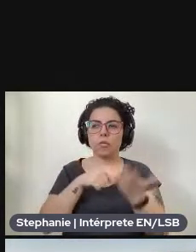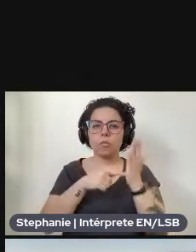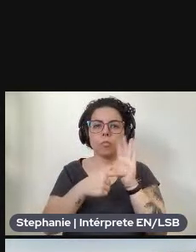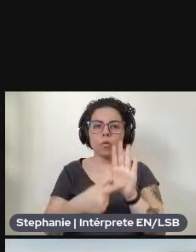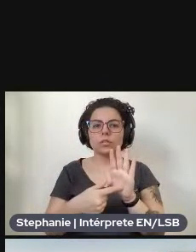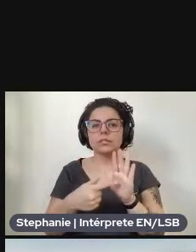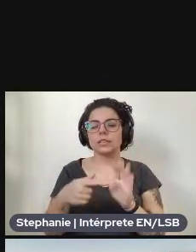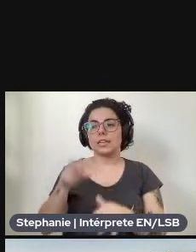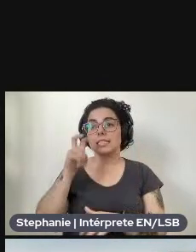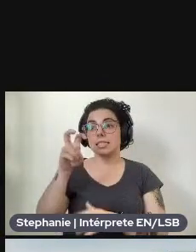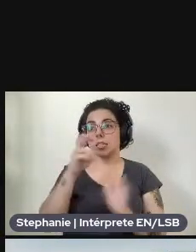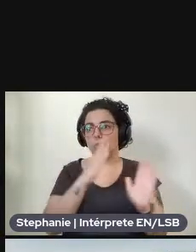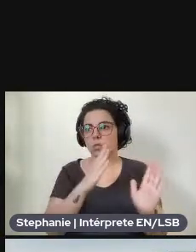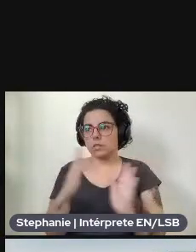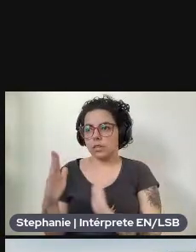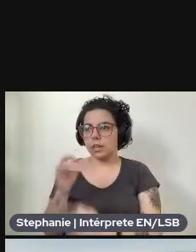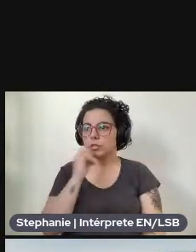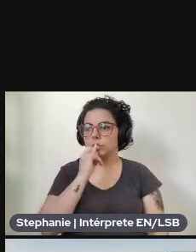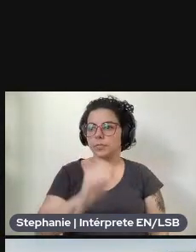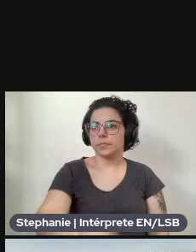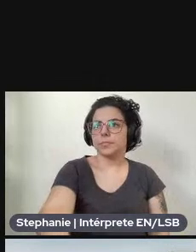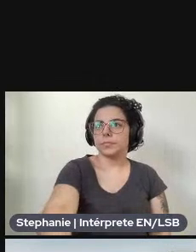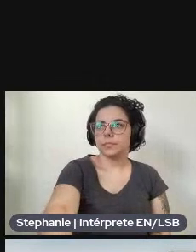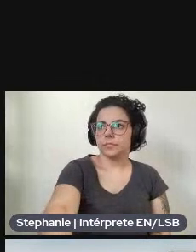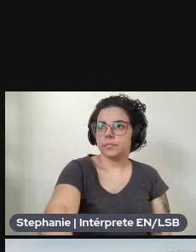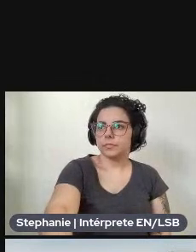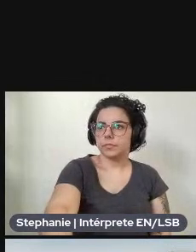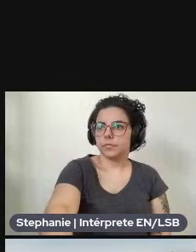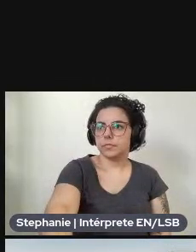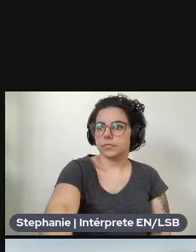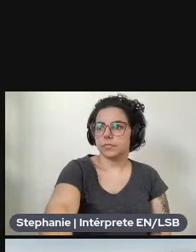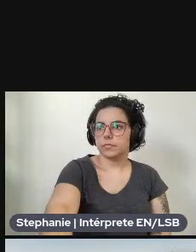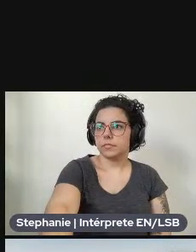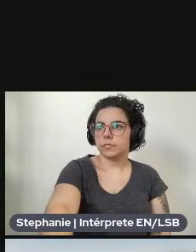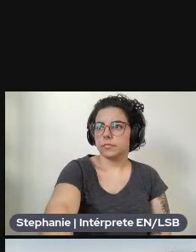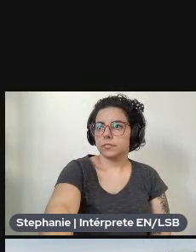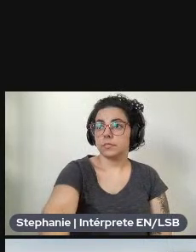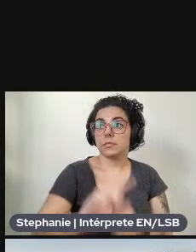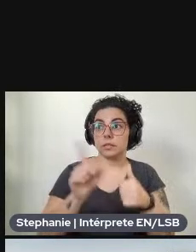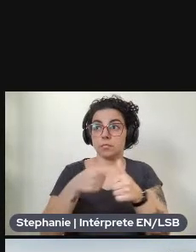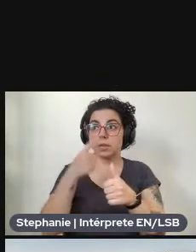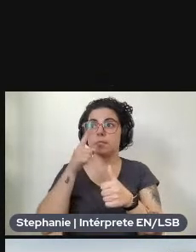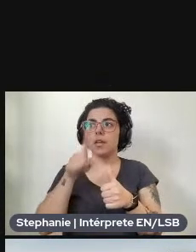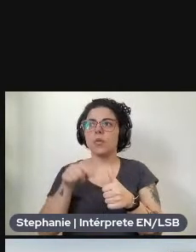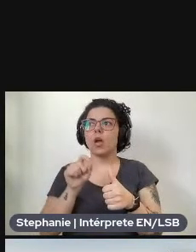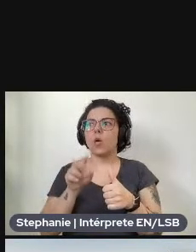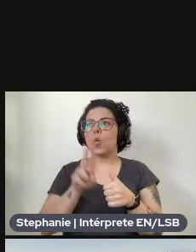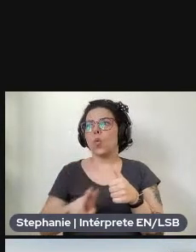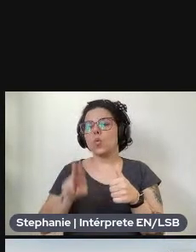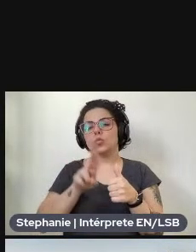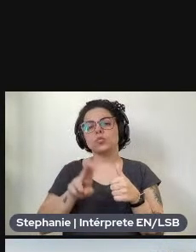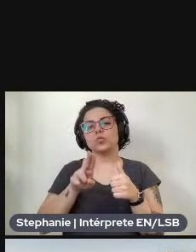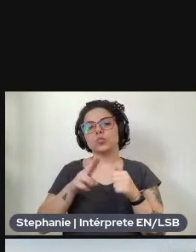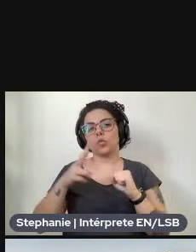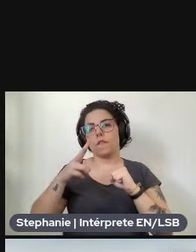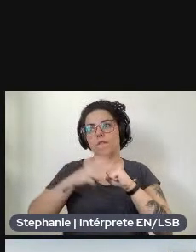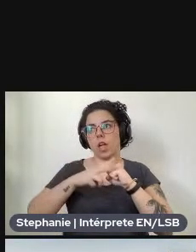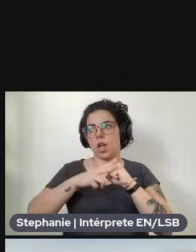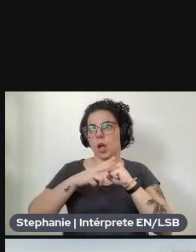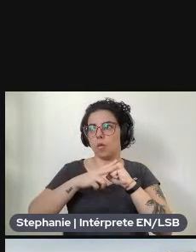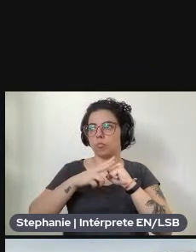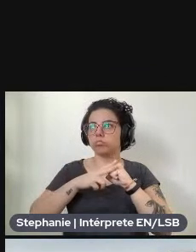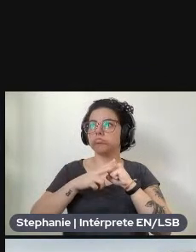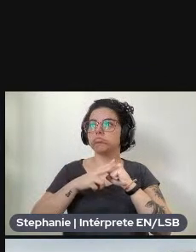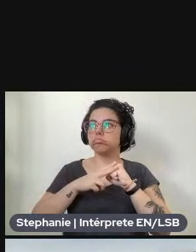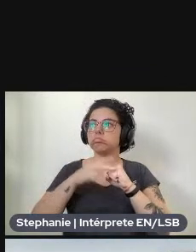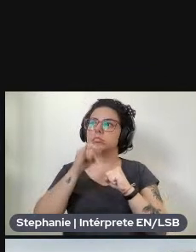5 stages. So the first stage, the starting point, is of course the concrete use of the verbs with a